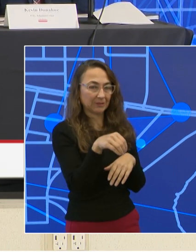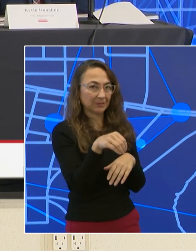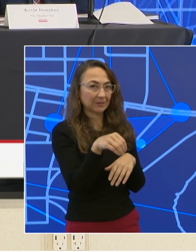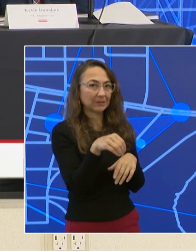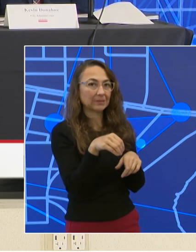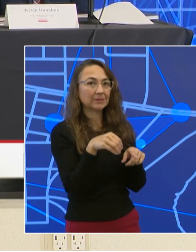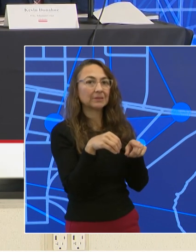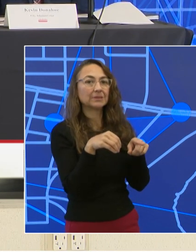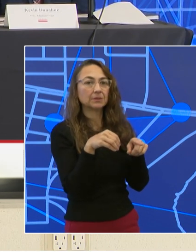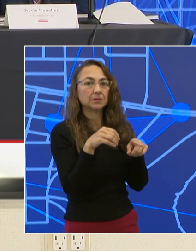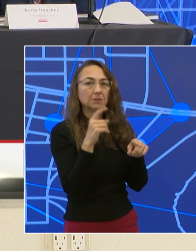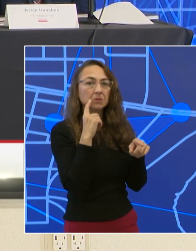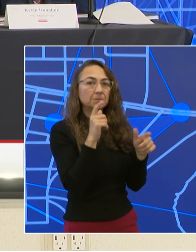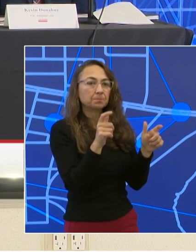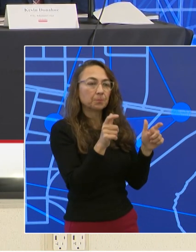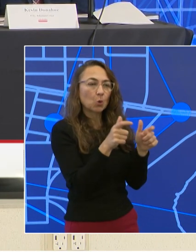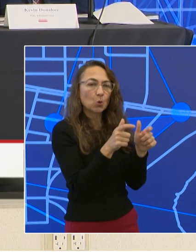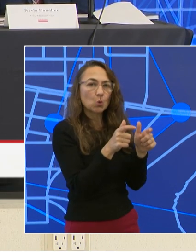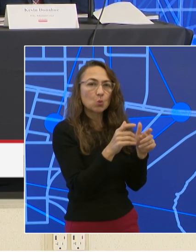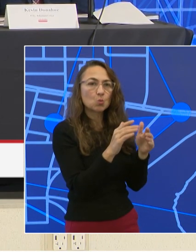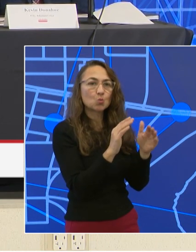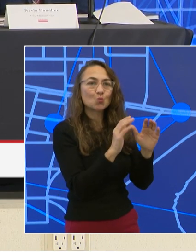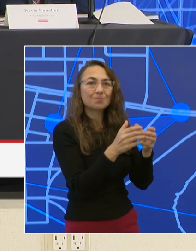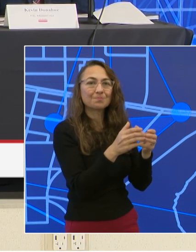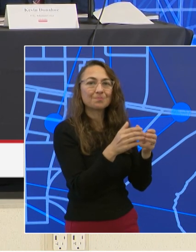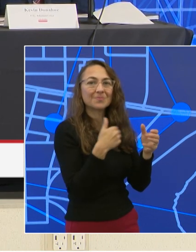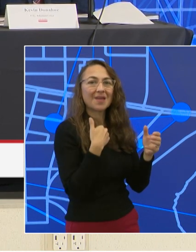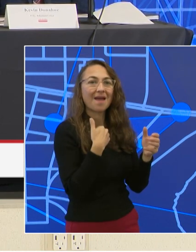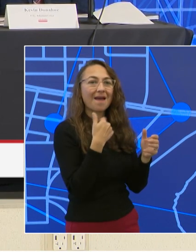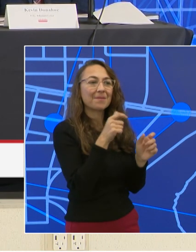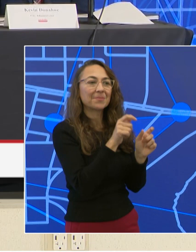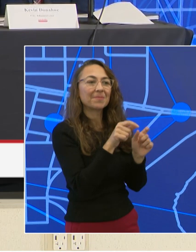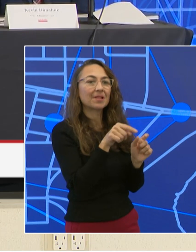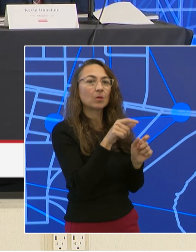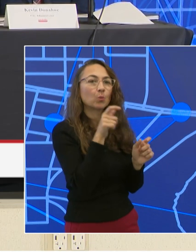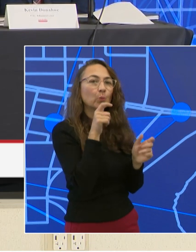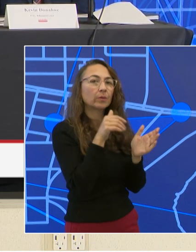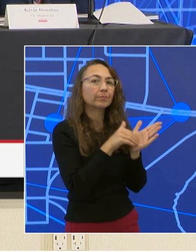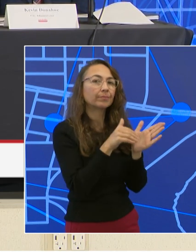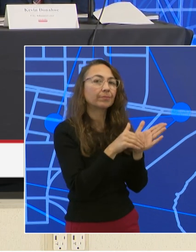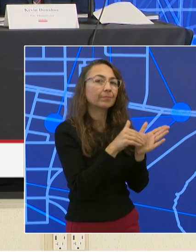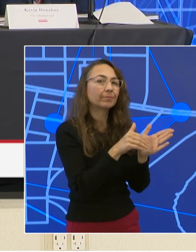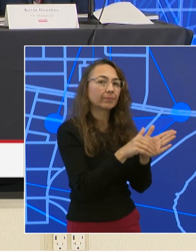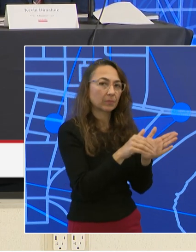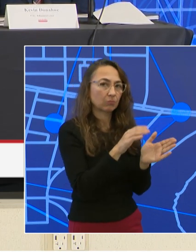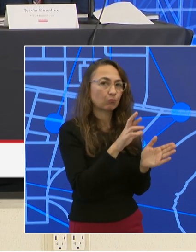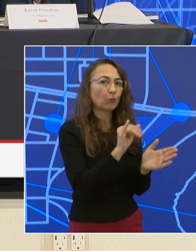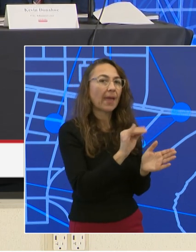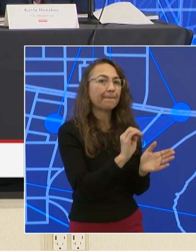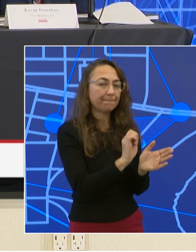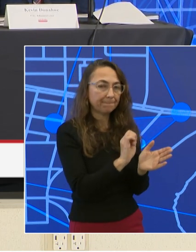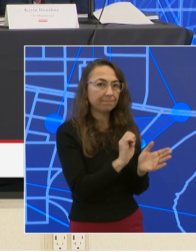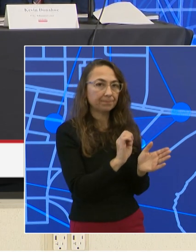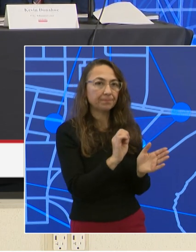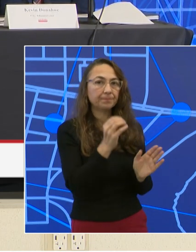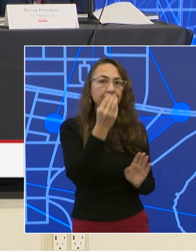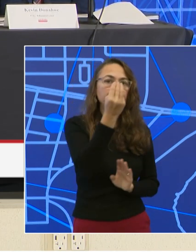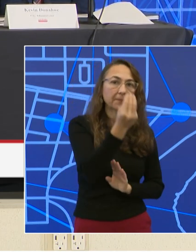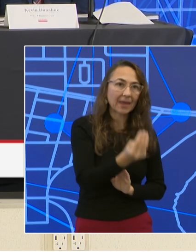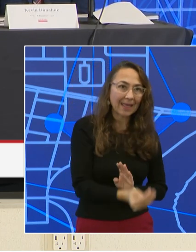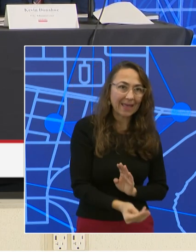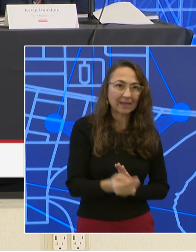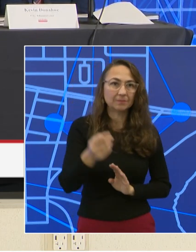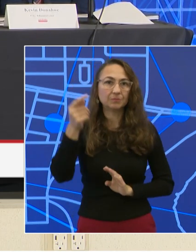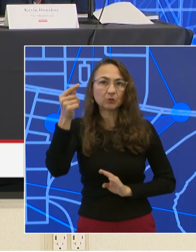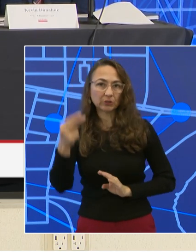who are committing the same crimes over and over again. Every Monday and Thursday I have in-person crime briefings, and the Violent